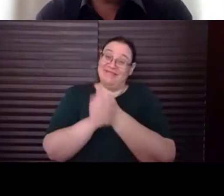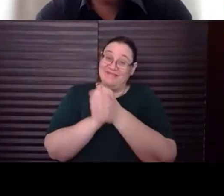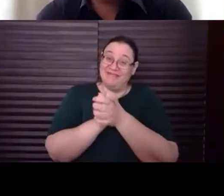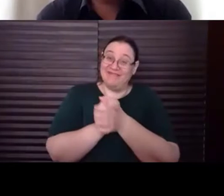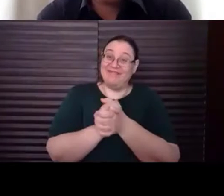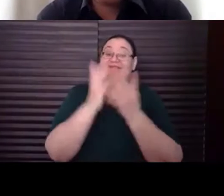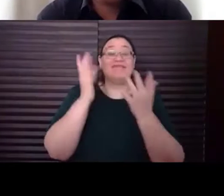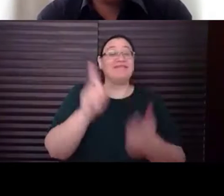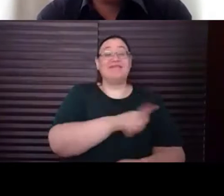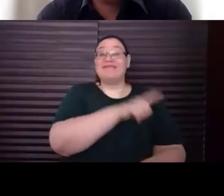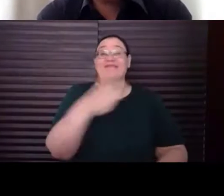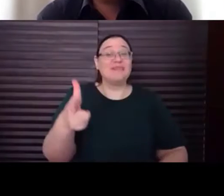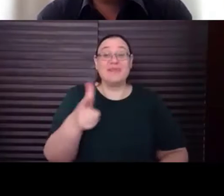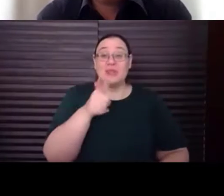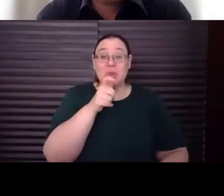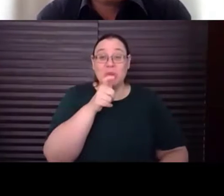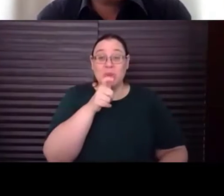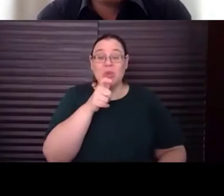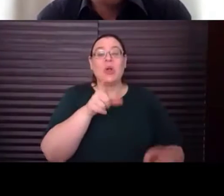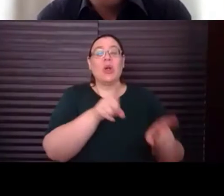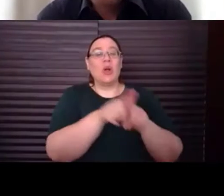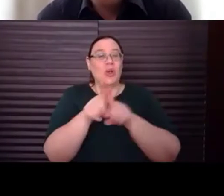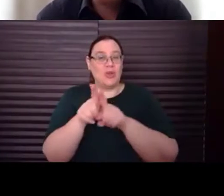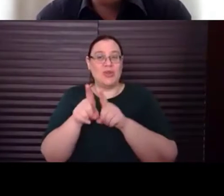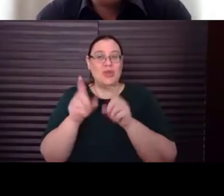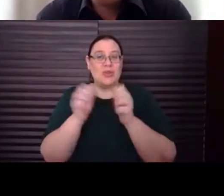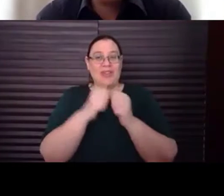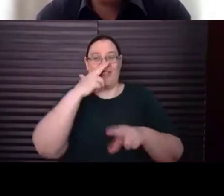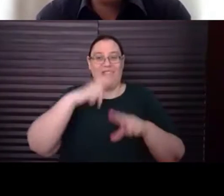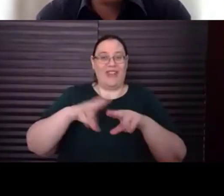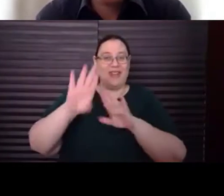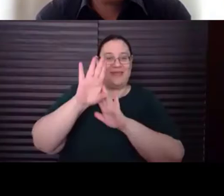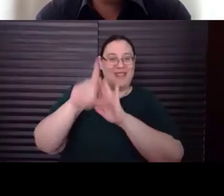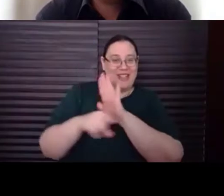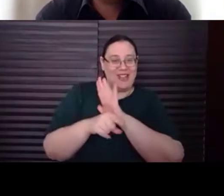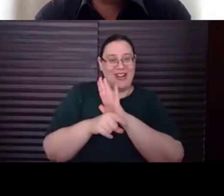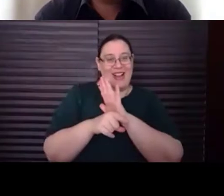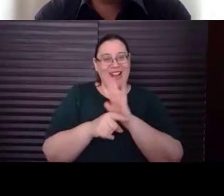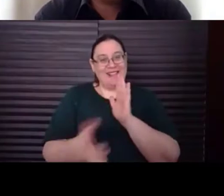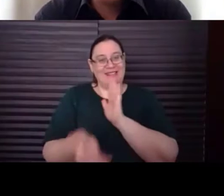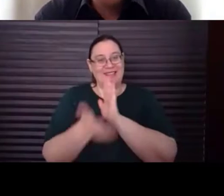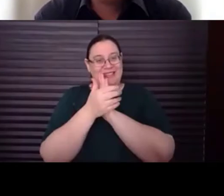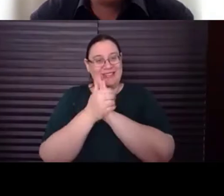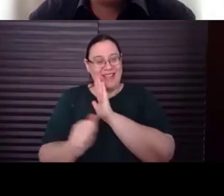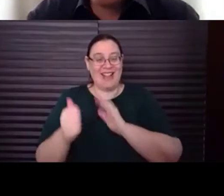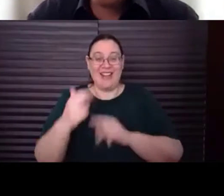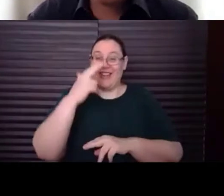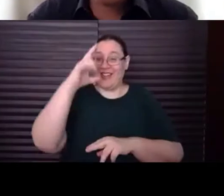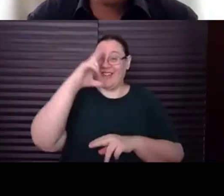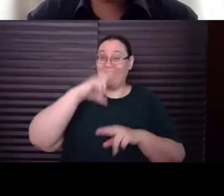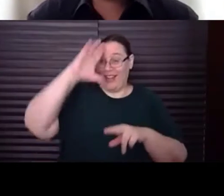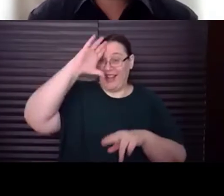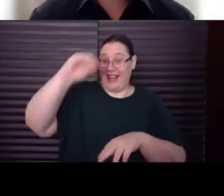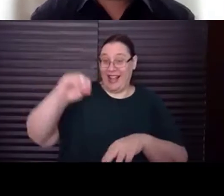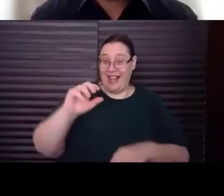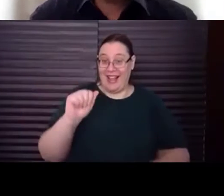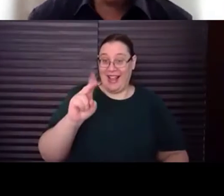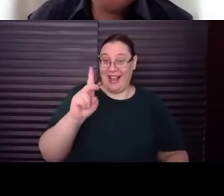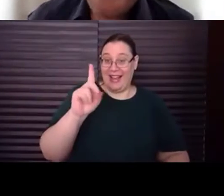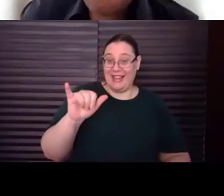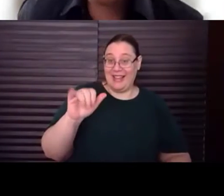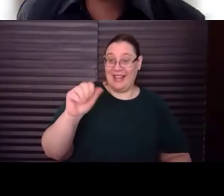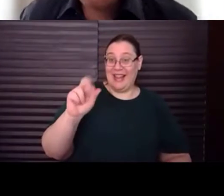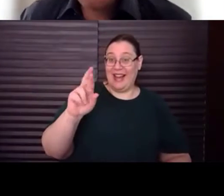right, next up, also with a fun background and a very talented and fun guy, Andy